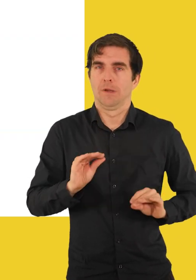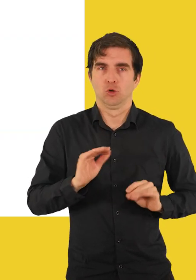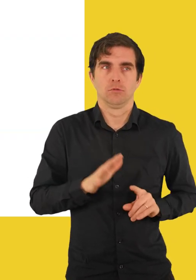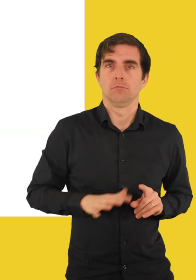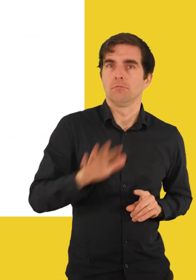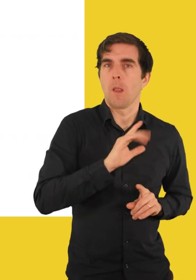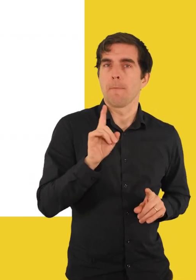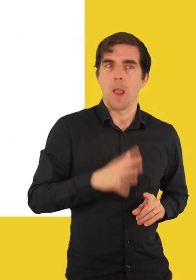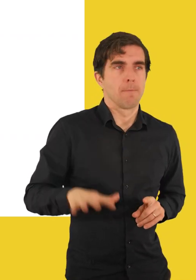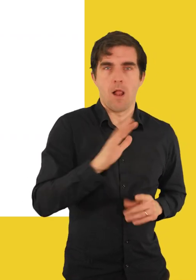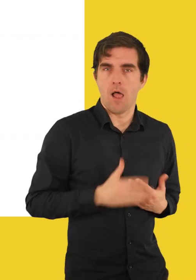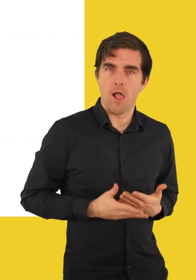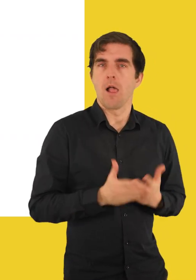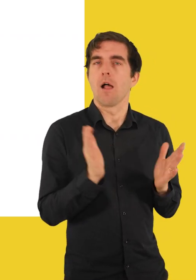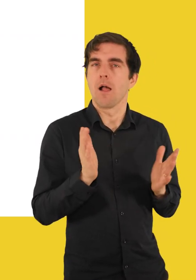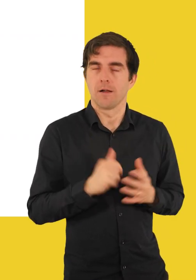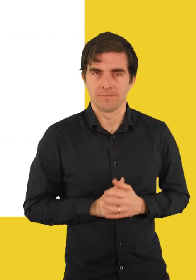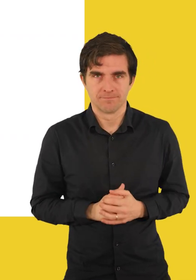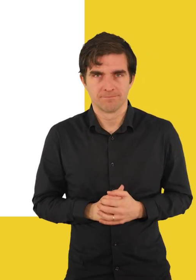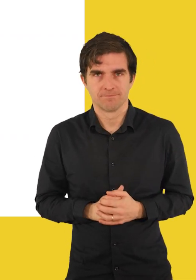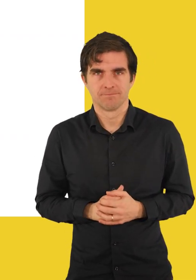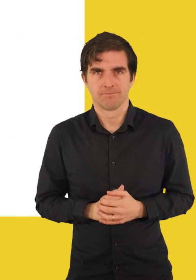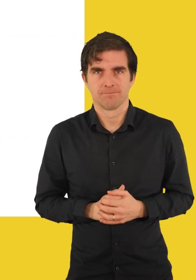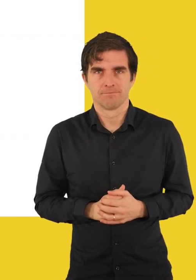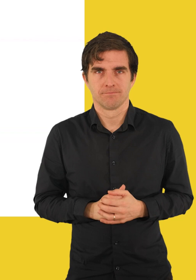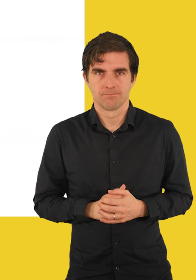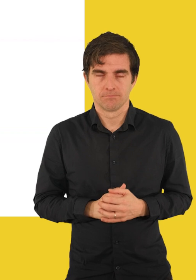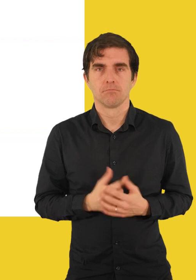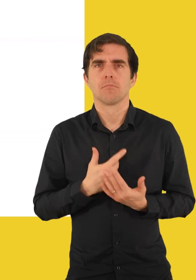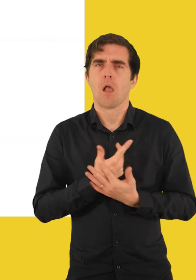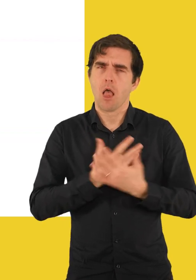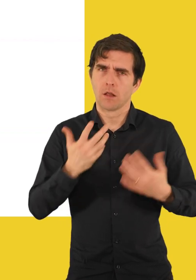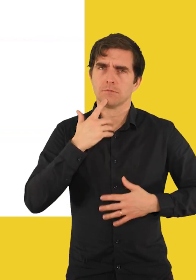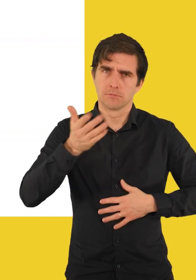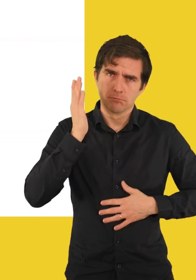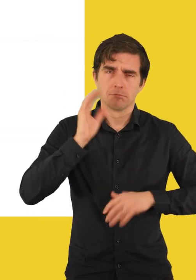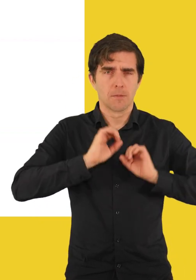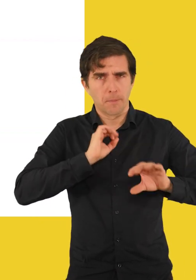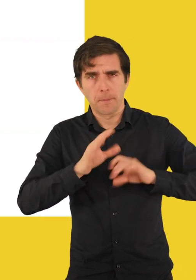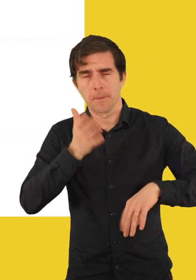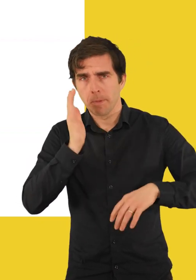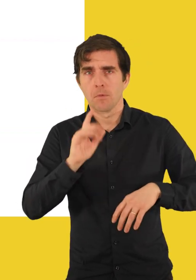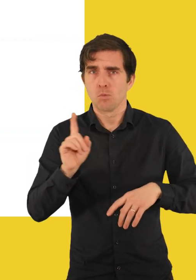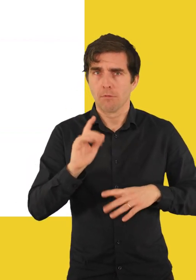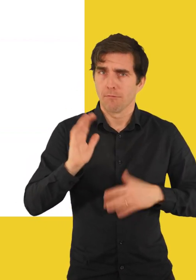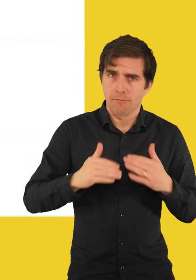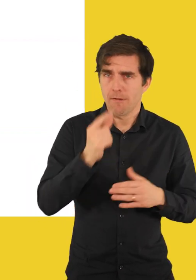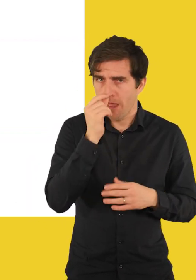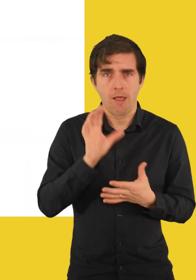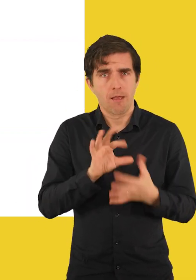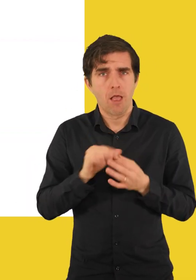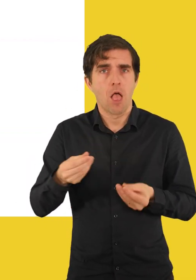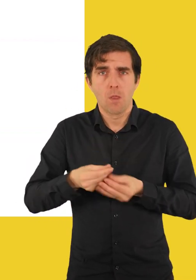and educate a bit the public here. So we give a lot